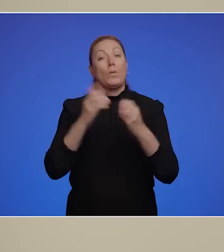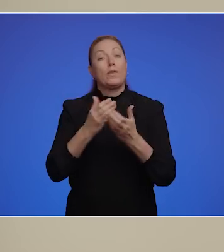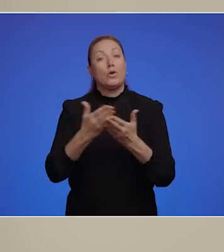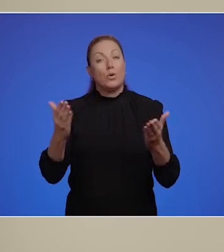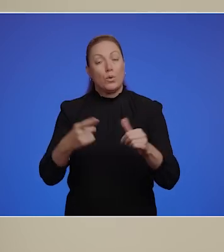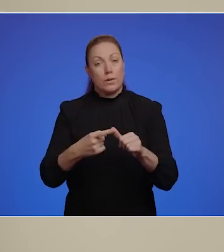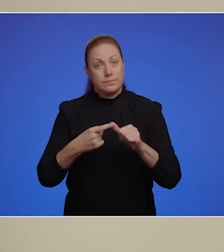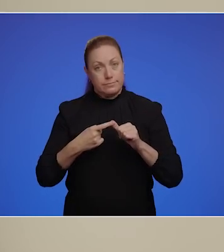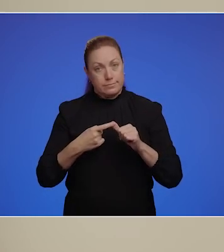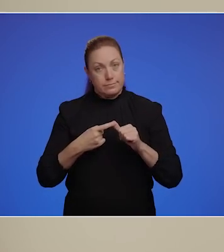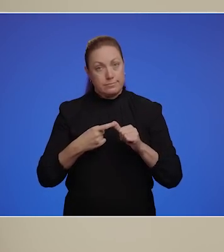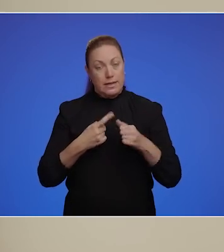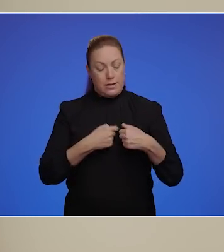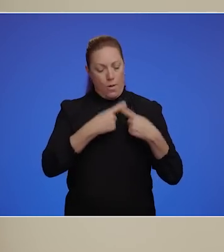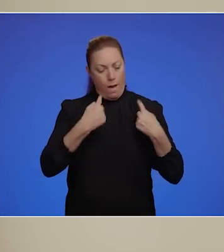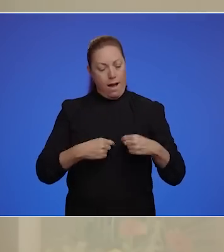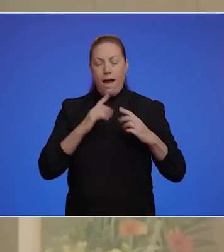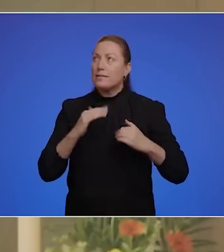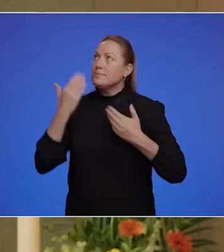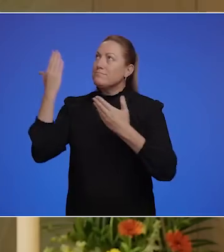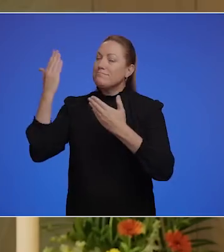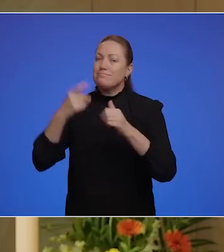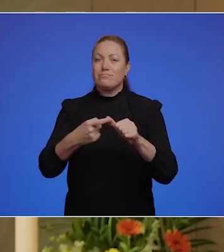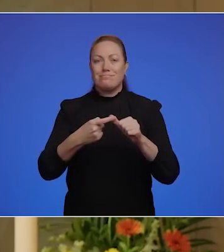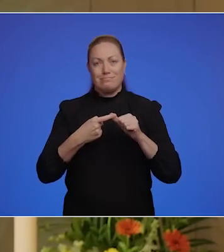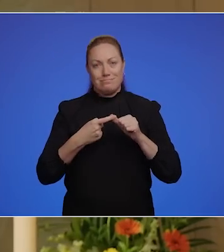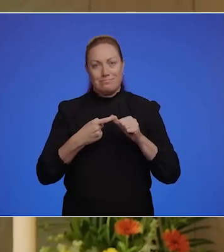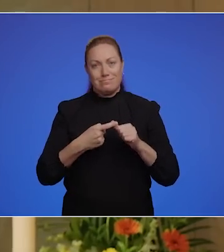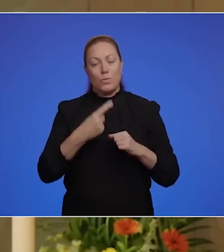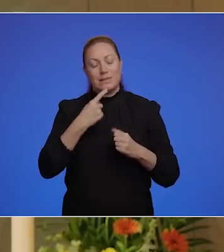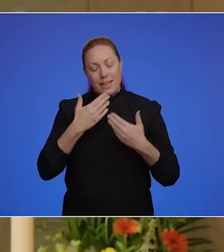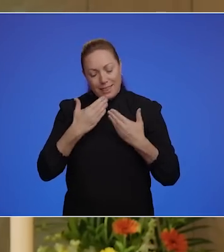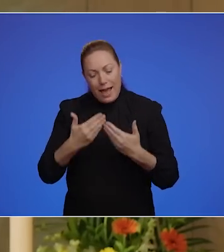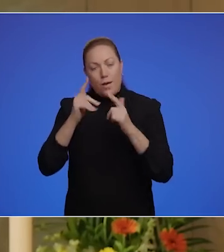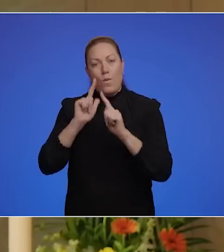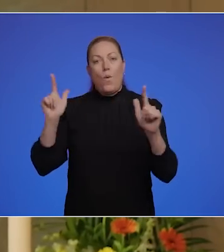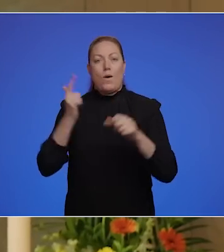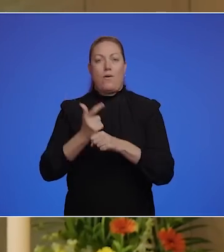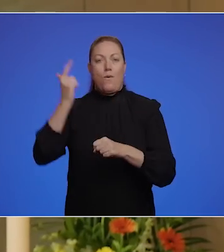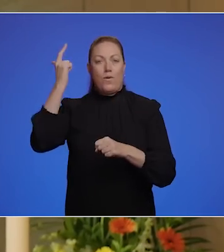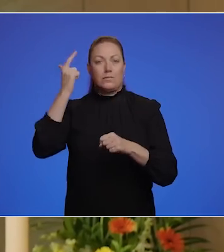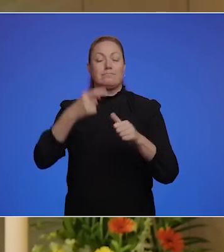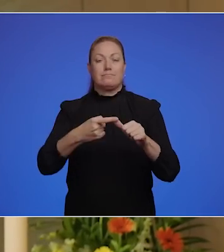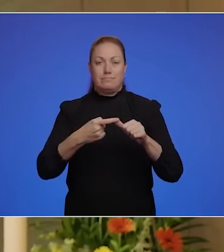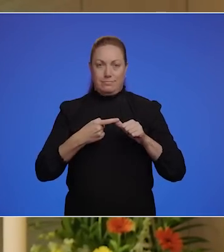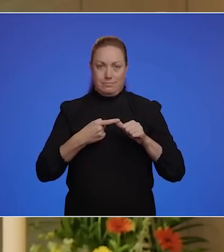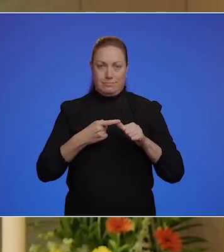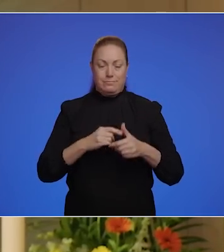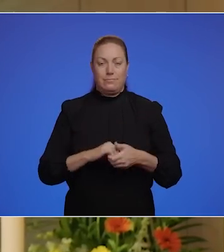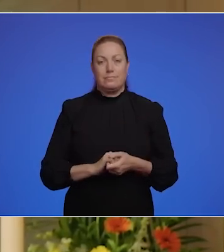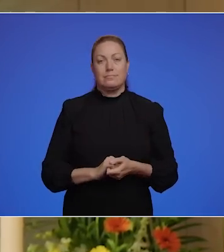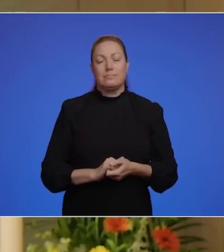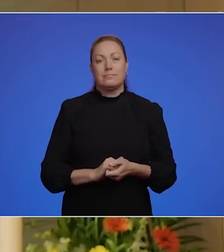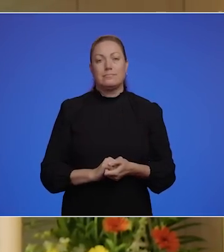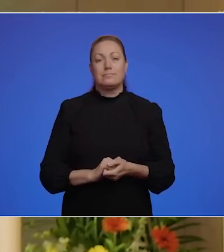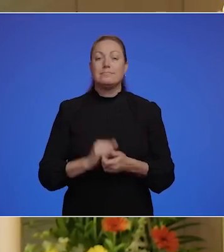The Lord be with you. And with your spirit. Lift up your hearts. We lift them up to the Lord. Let us give thanks to the Lord our God. It is